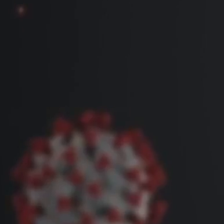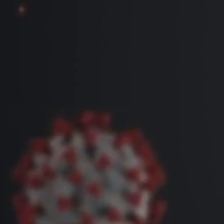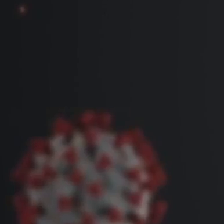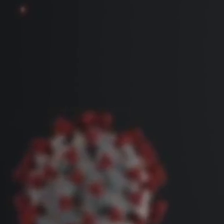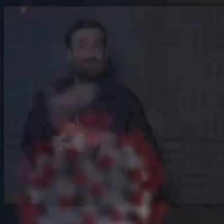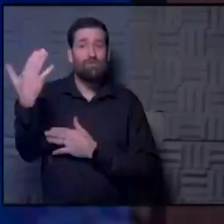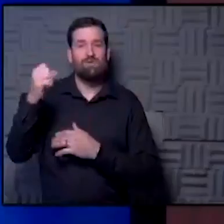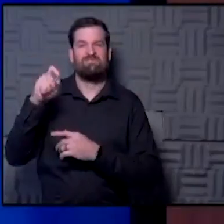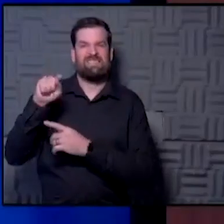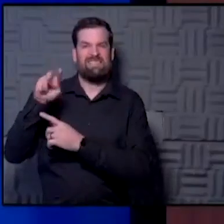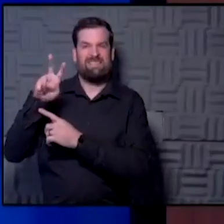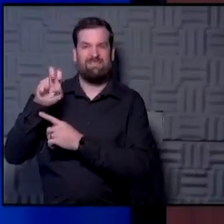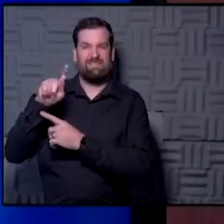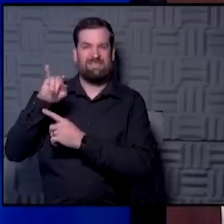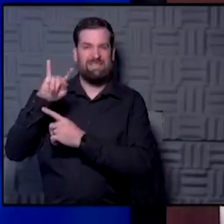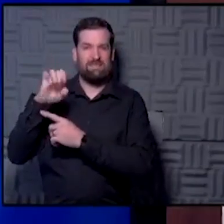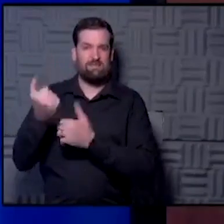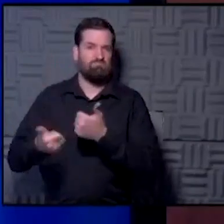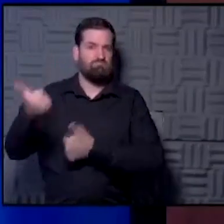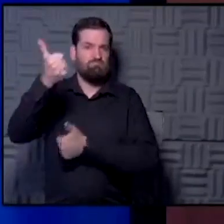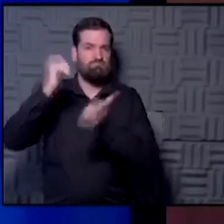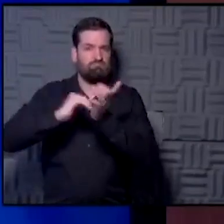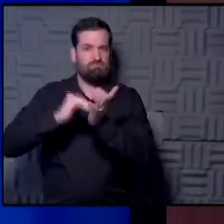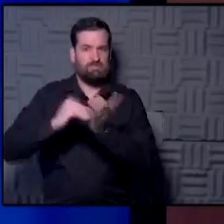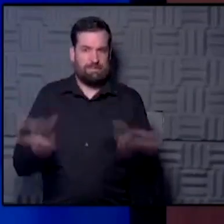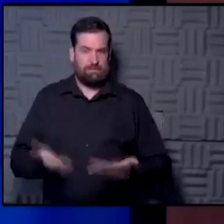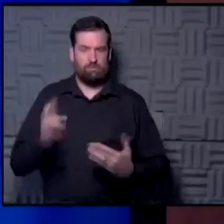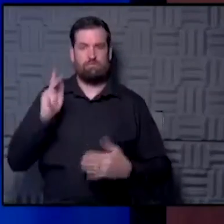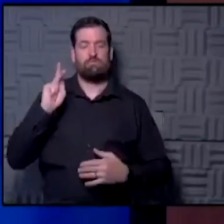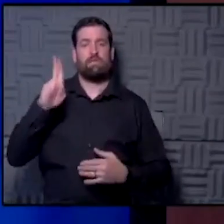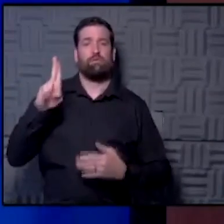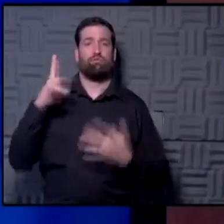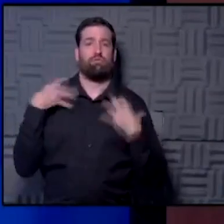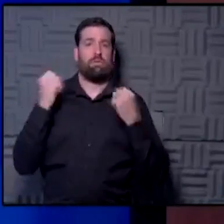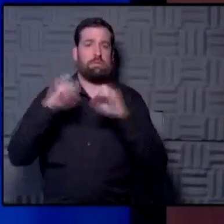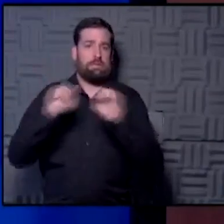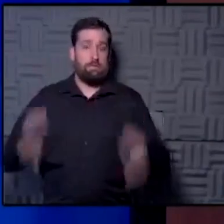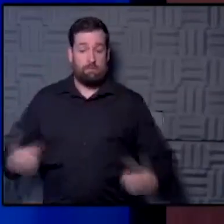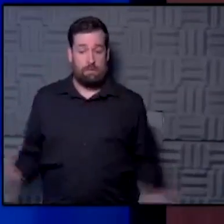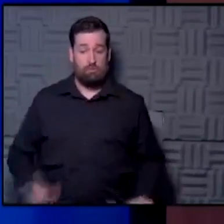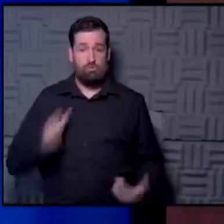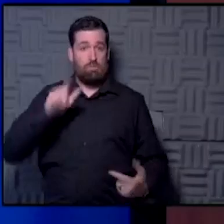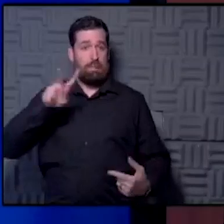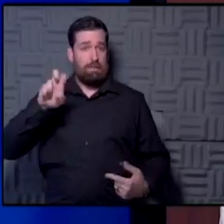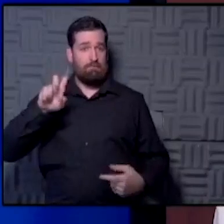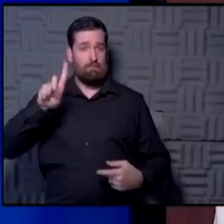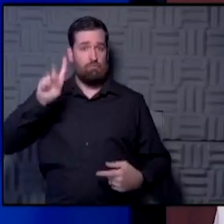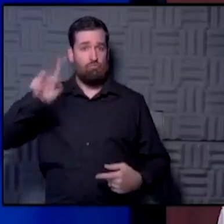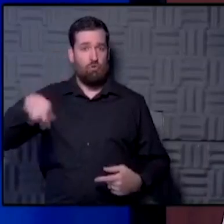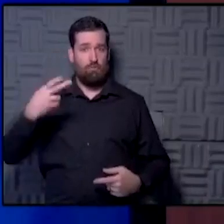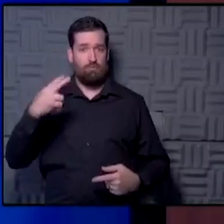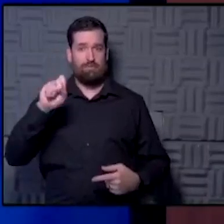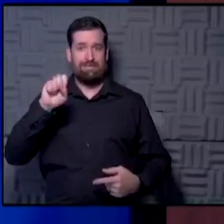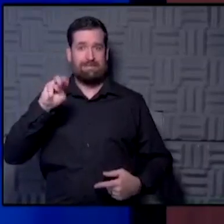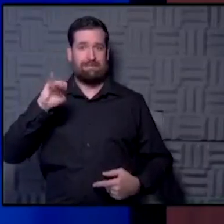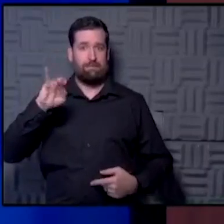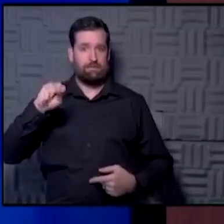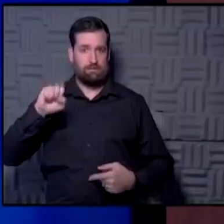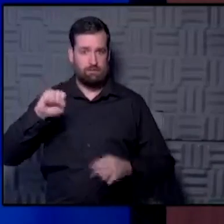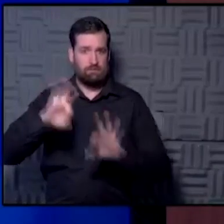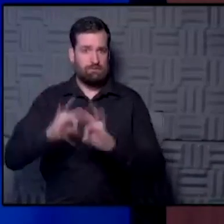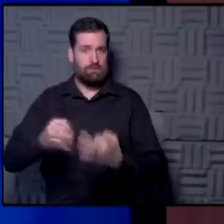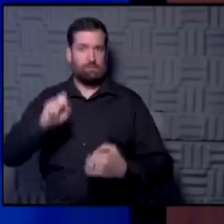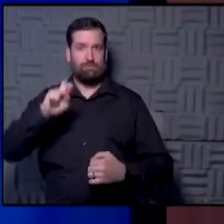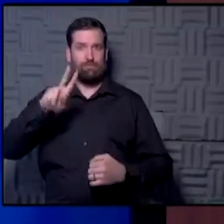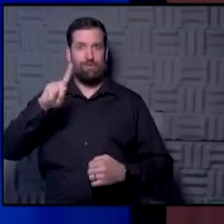Hey, good morning. This is Steve Stites, Chief Medical Officer here at the University of Kansas Health System. We're broadcasting live from the Dolph Simons Family Studio. It is good to be